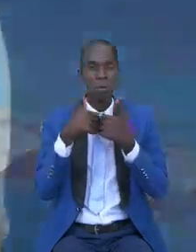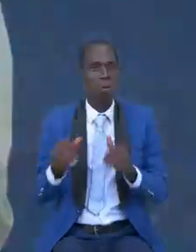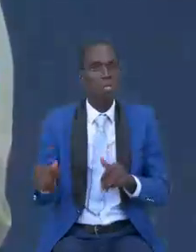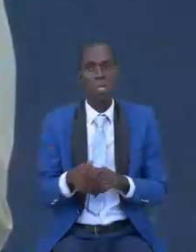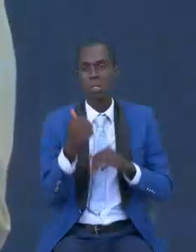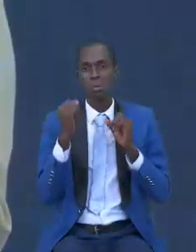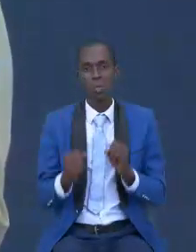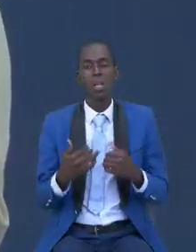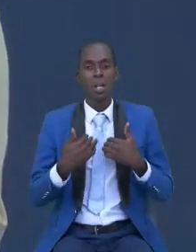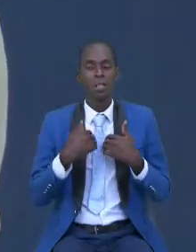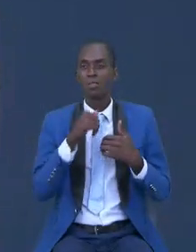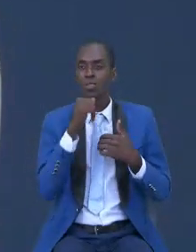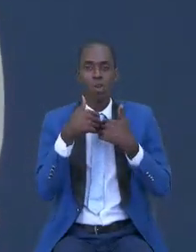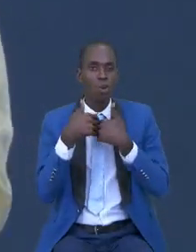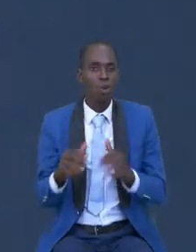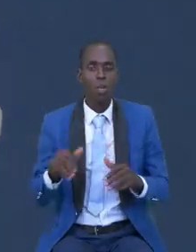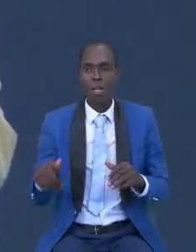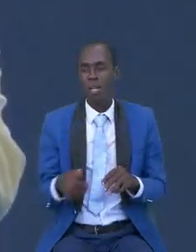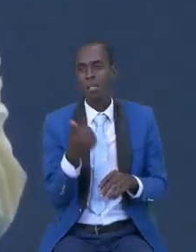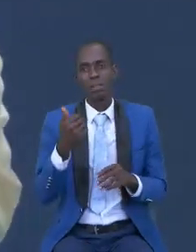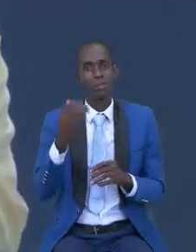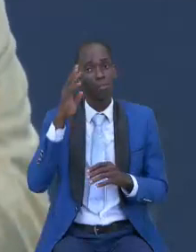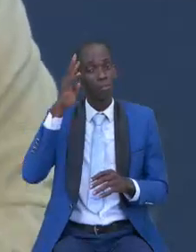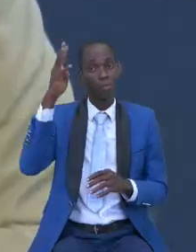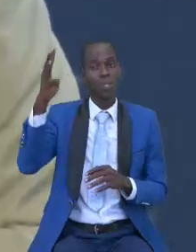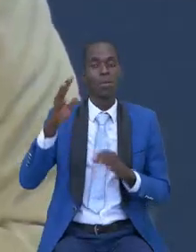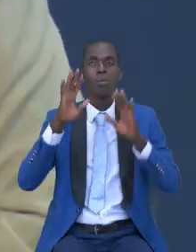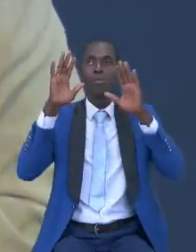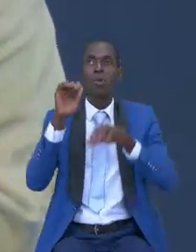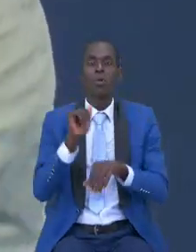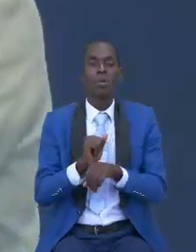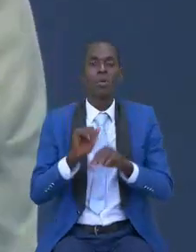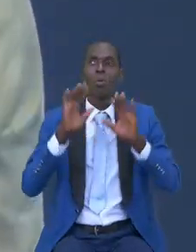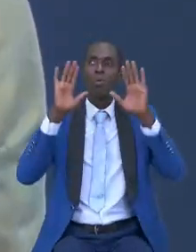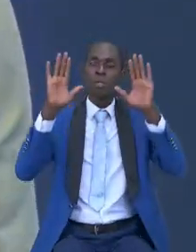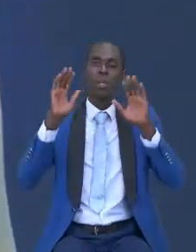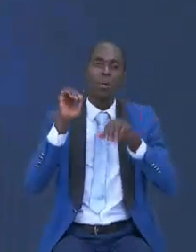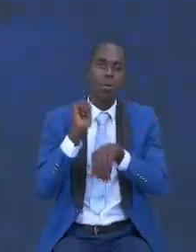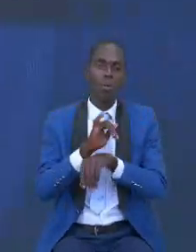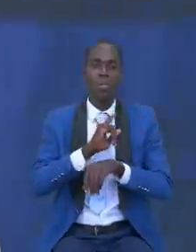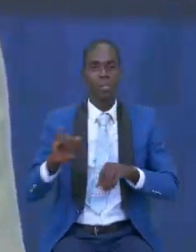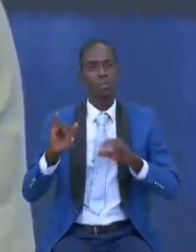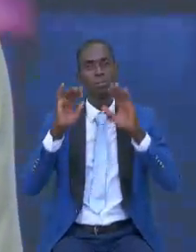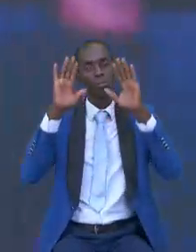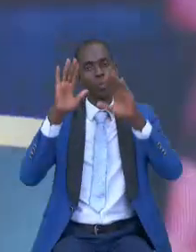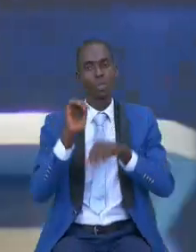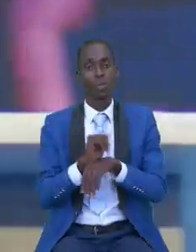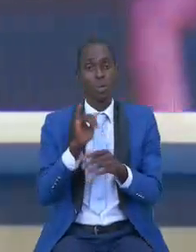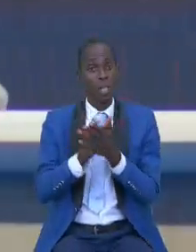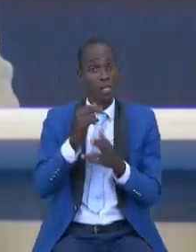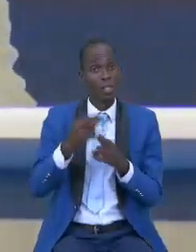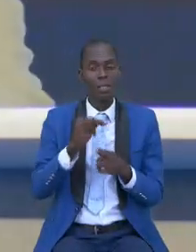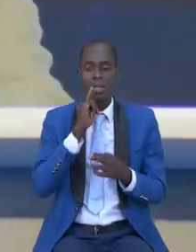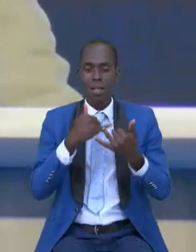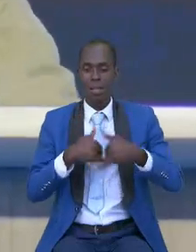lost any creative miracle, walking, wonder walking miracle. That name is still